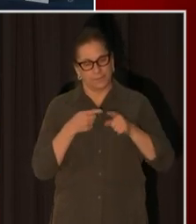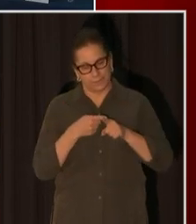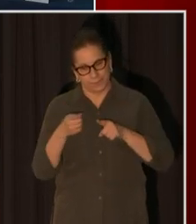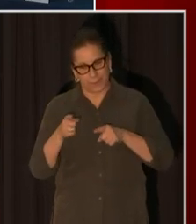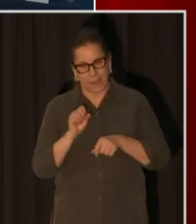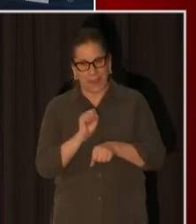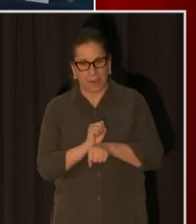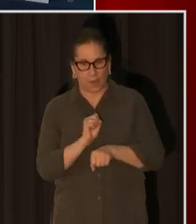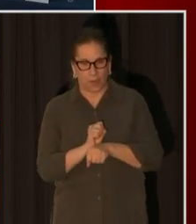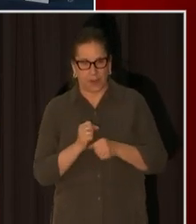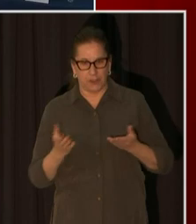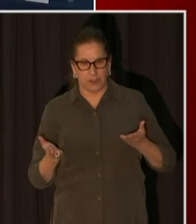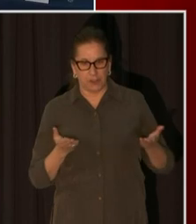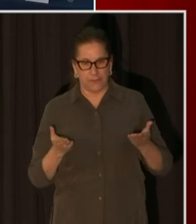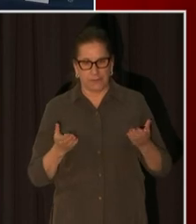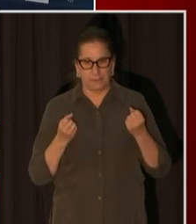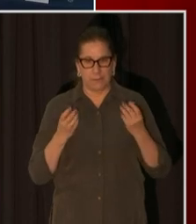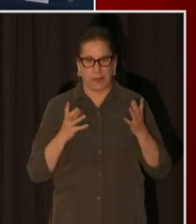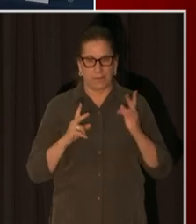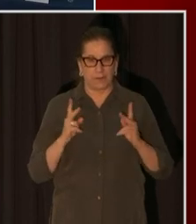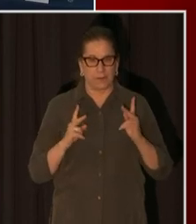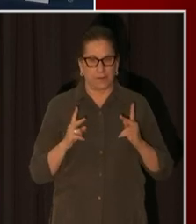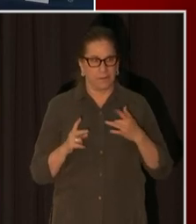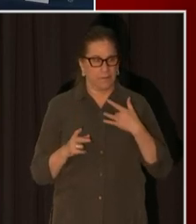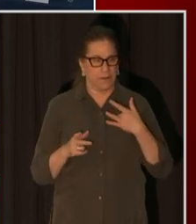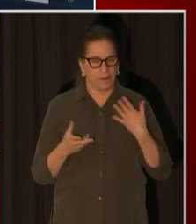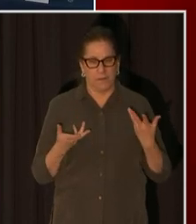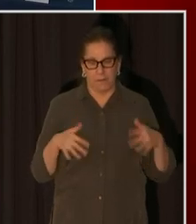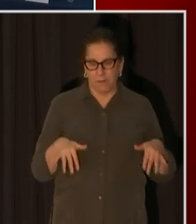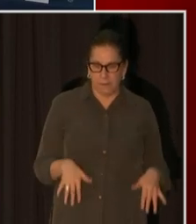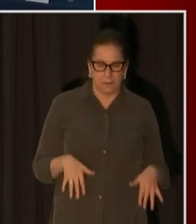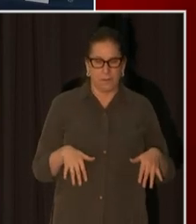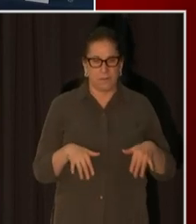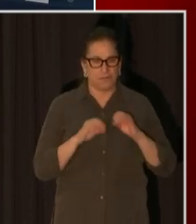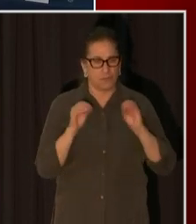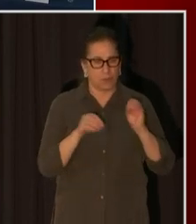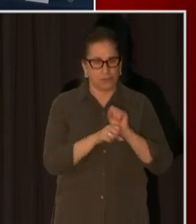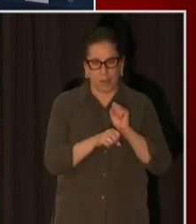moaaa@dc.gov. Also, we're on Twitter and Instagram at